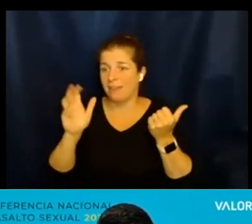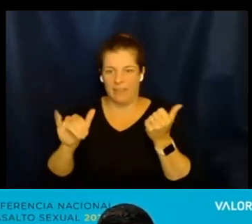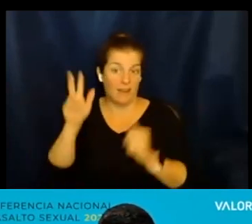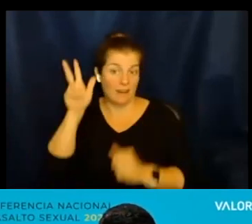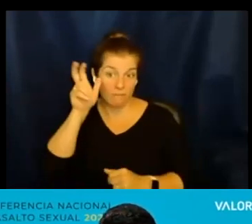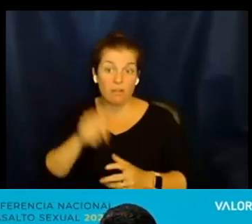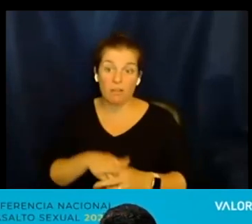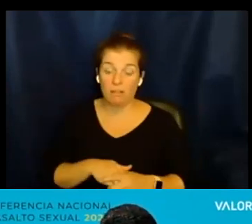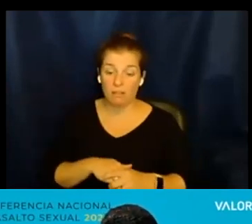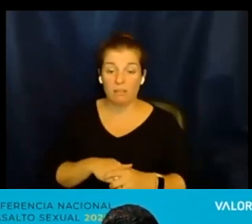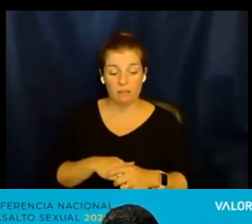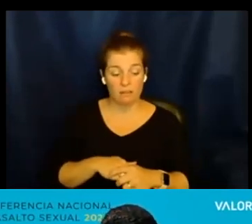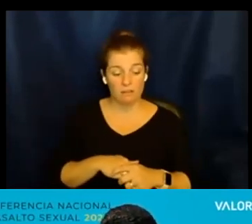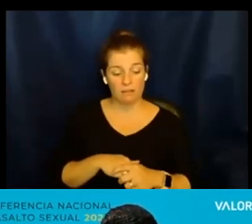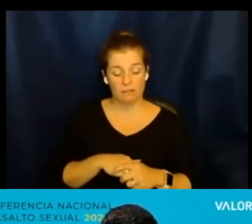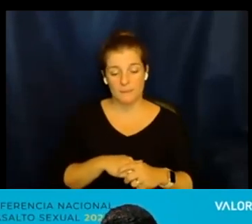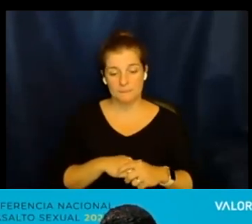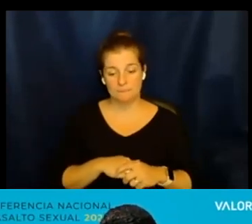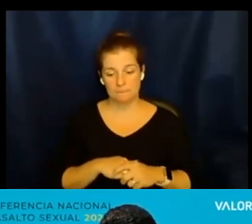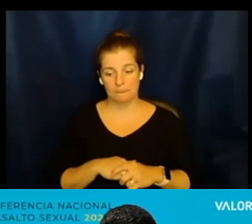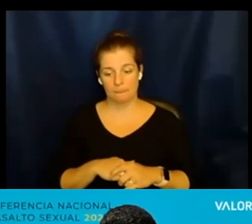But we can also see...